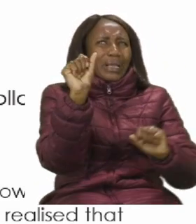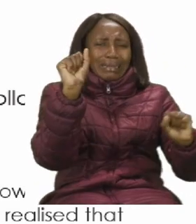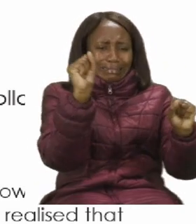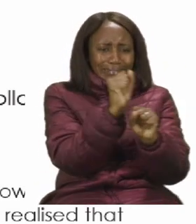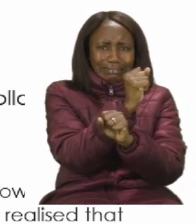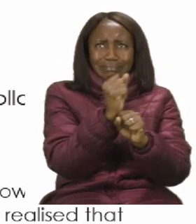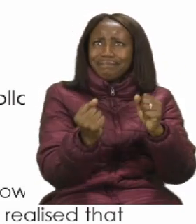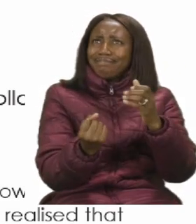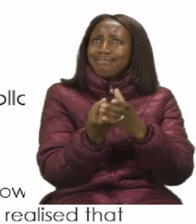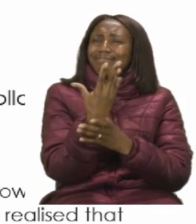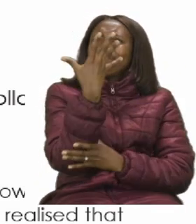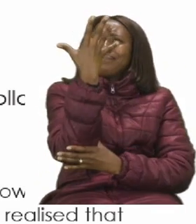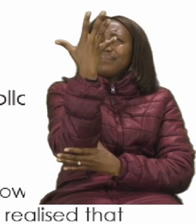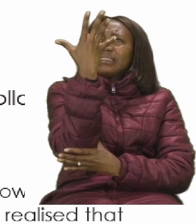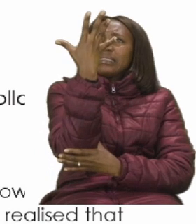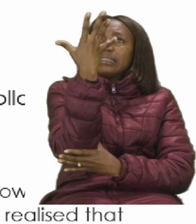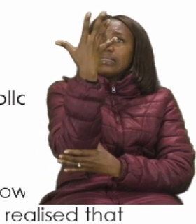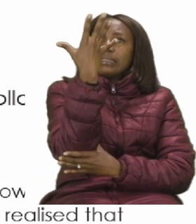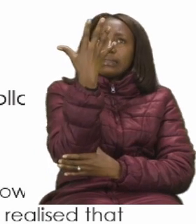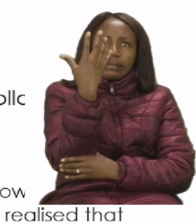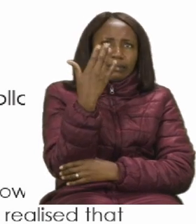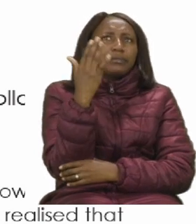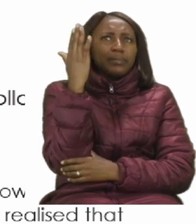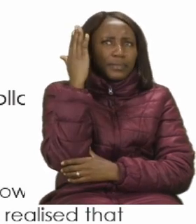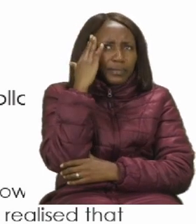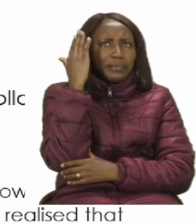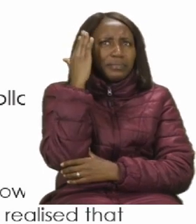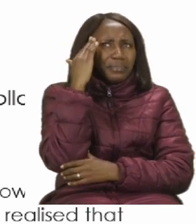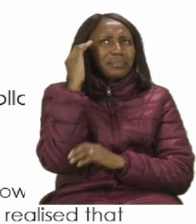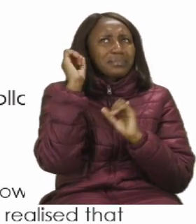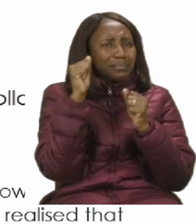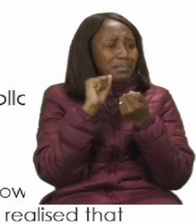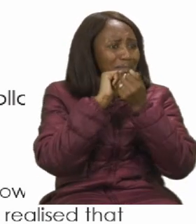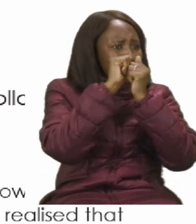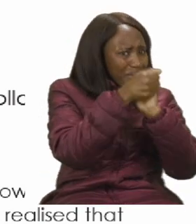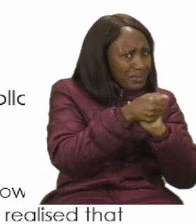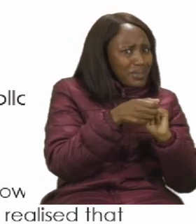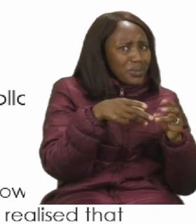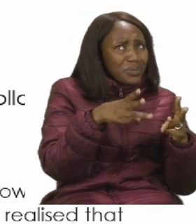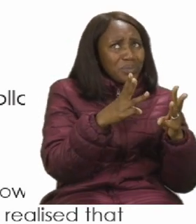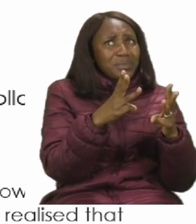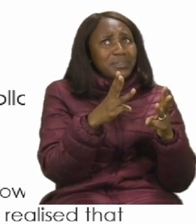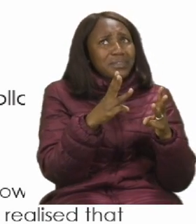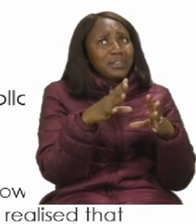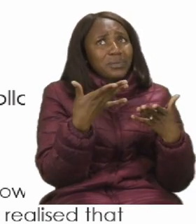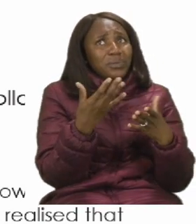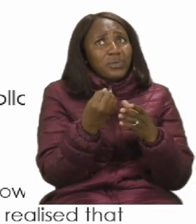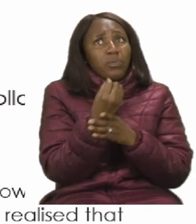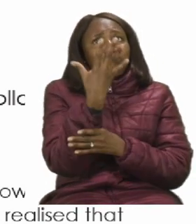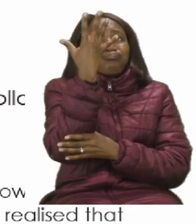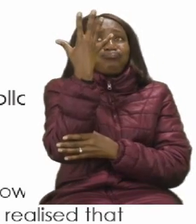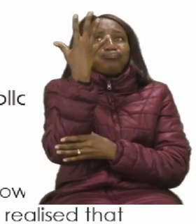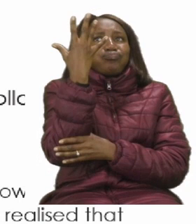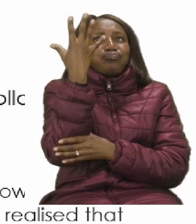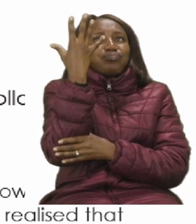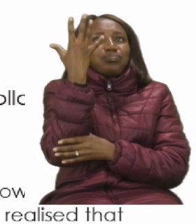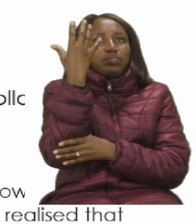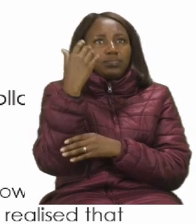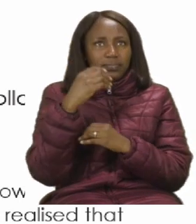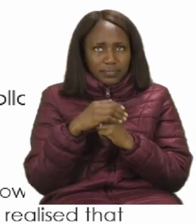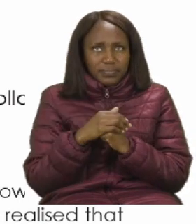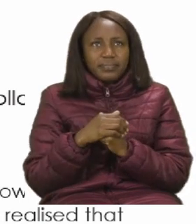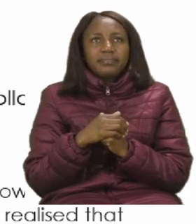land. She knew she would have to change things to survive in this dry land in